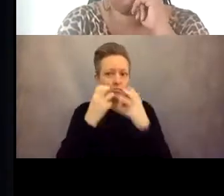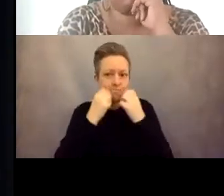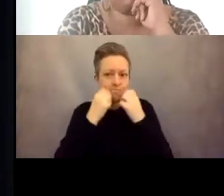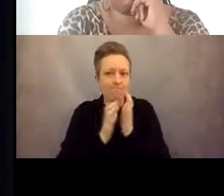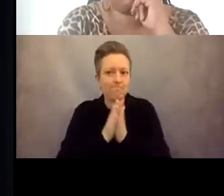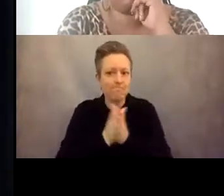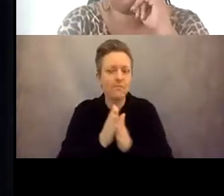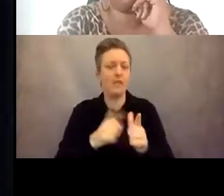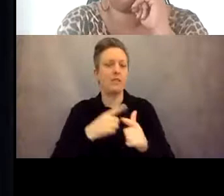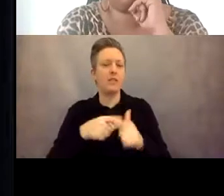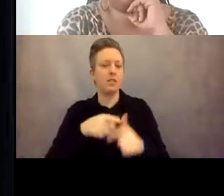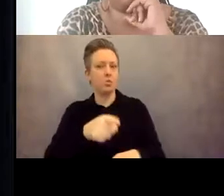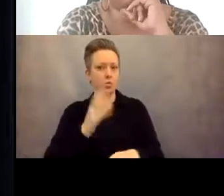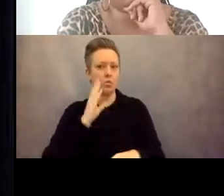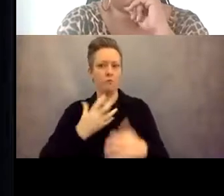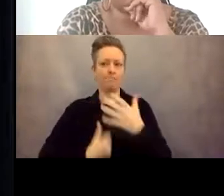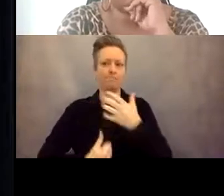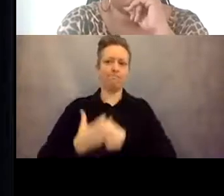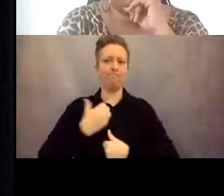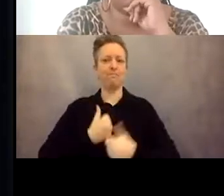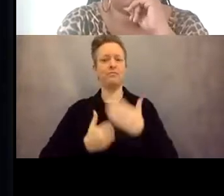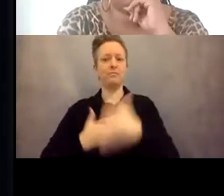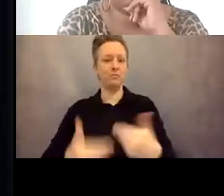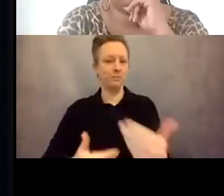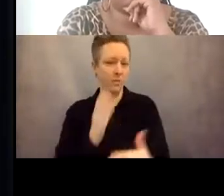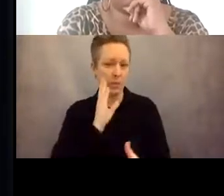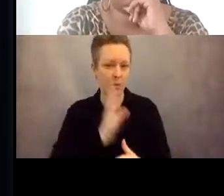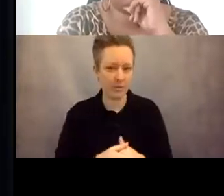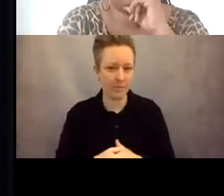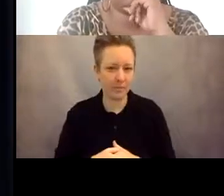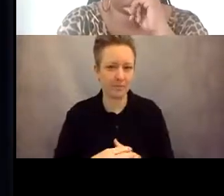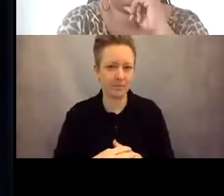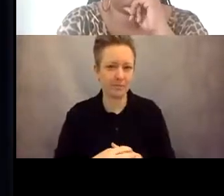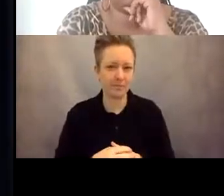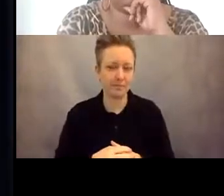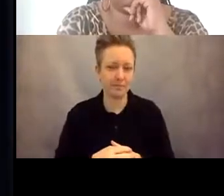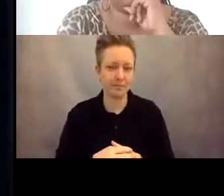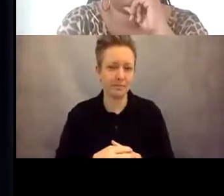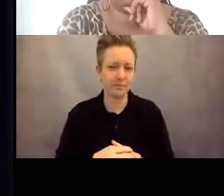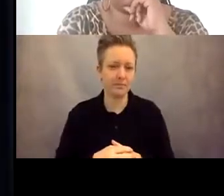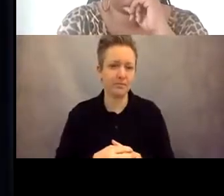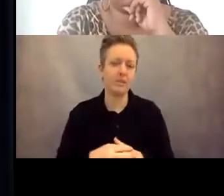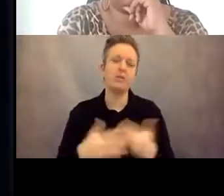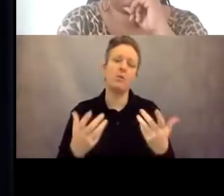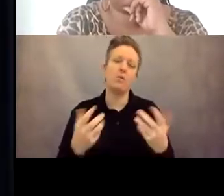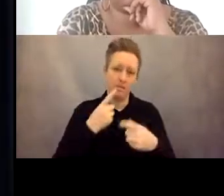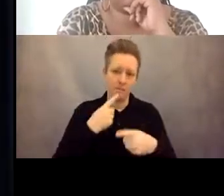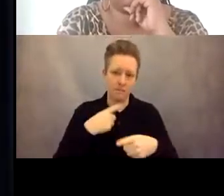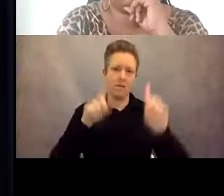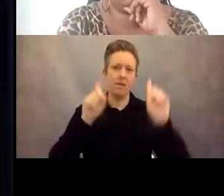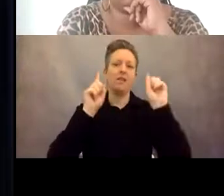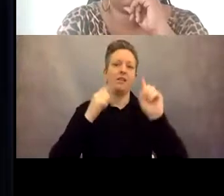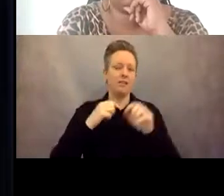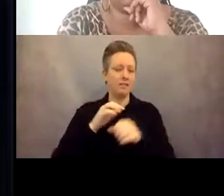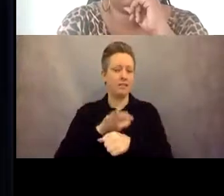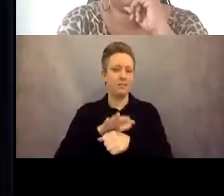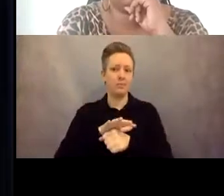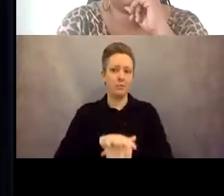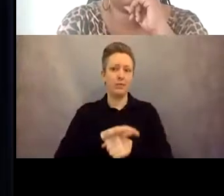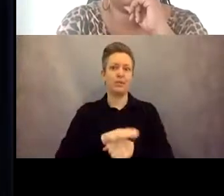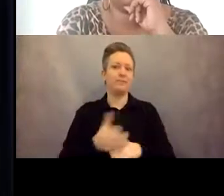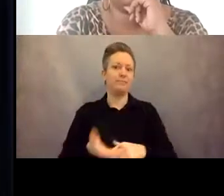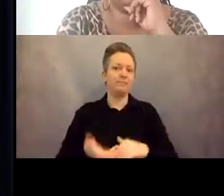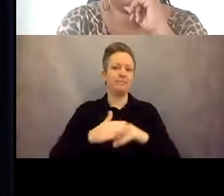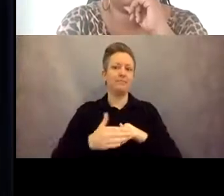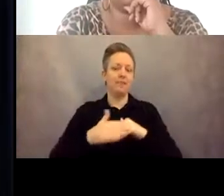suck it up. So this whole conversation about how to sustain was not something I was engaging in. But finally, the pressure mounted, I caved. I